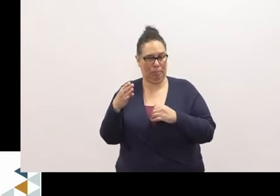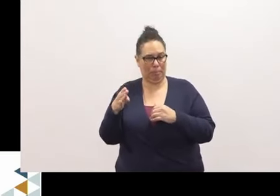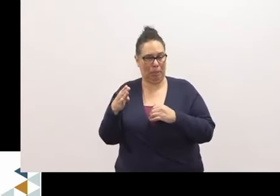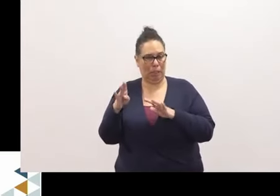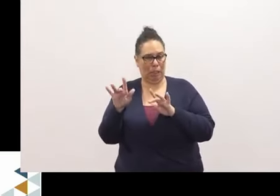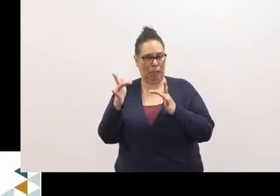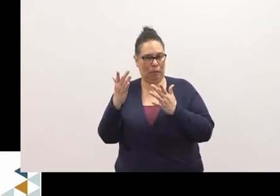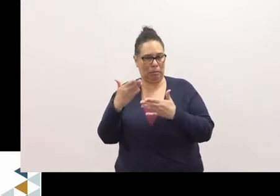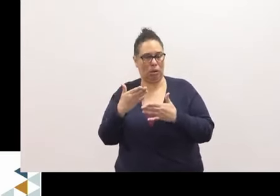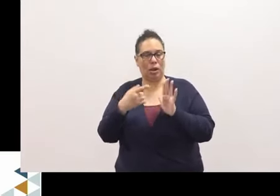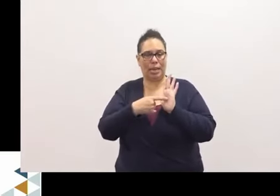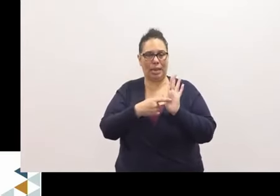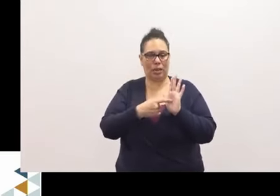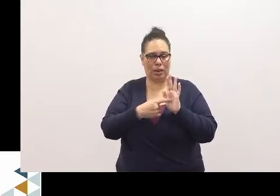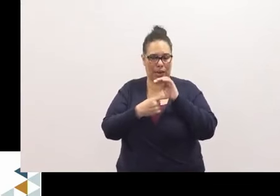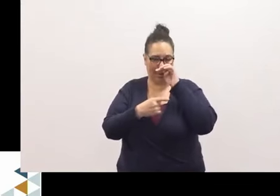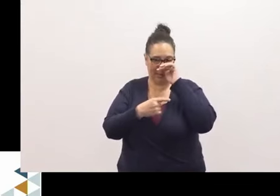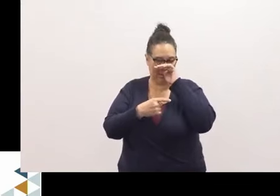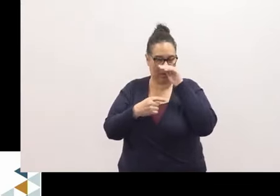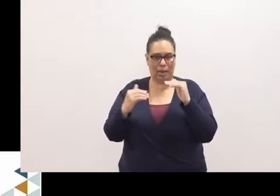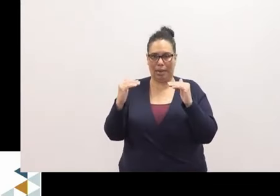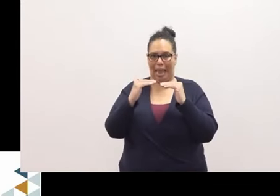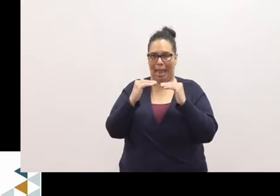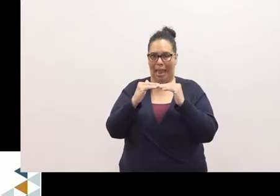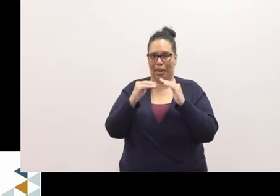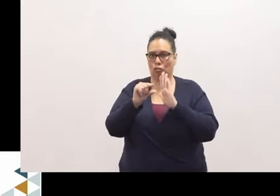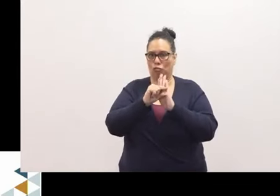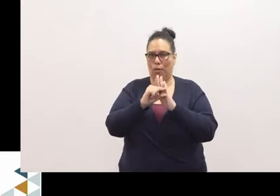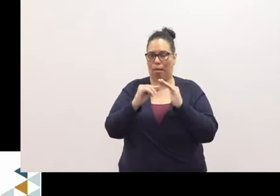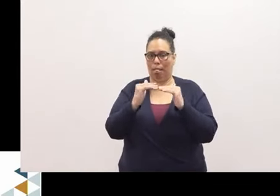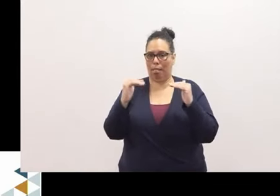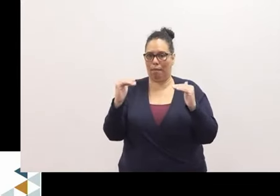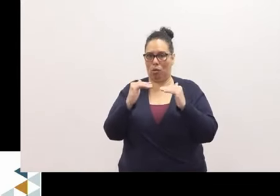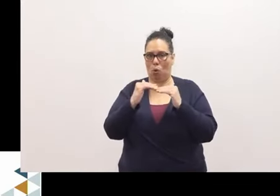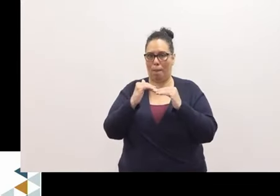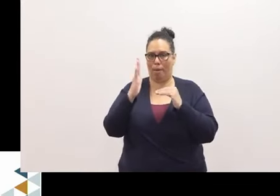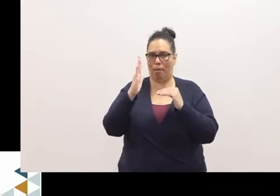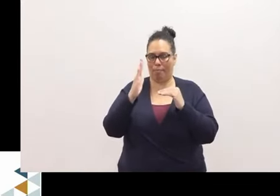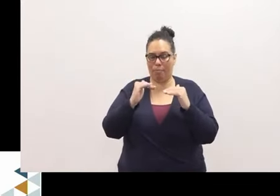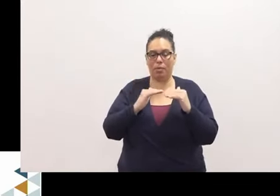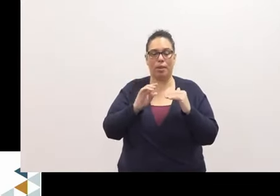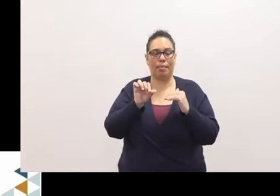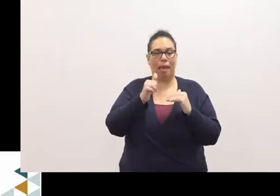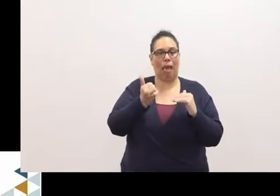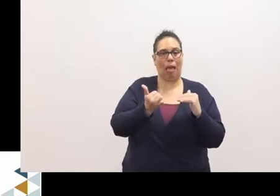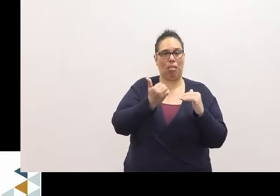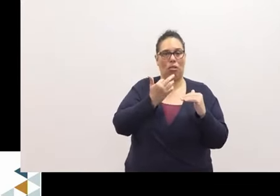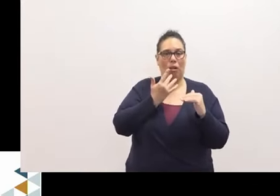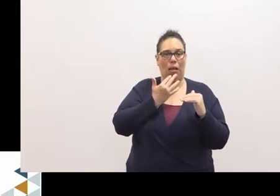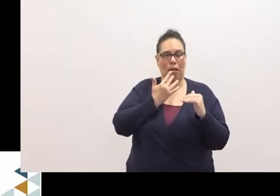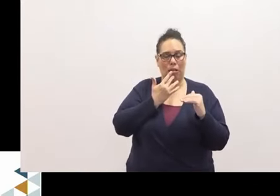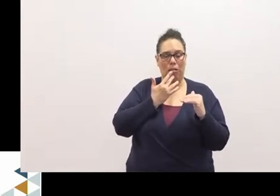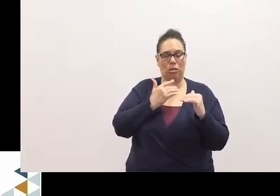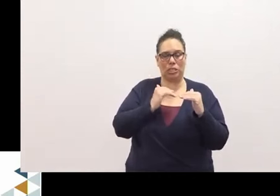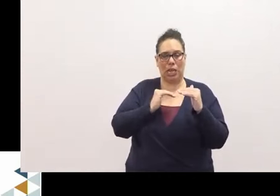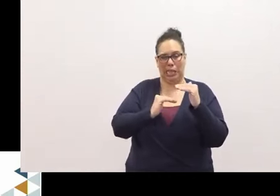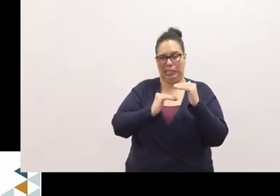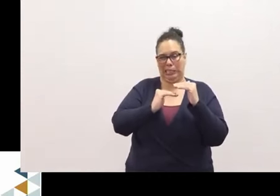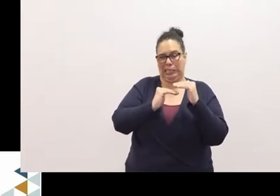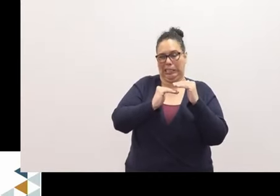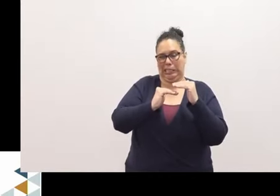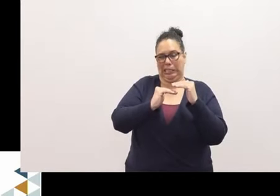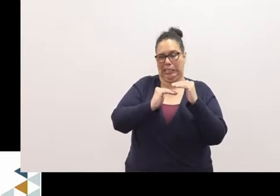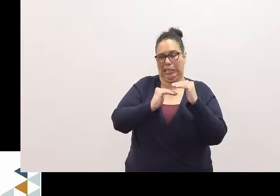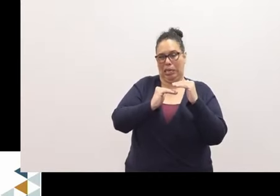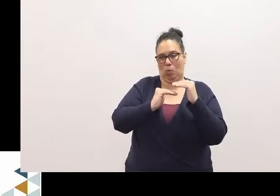are indicating like the at or above grade level, and then the other colors are either they're close to being grade